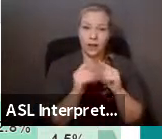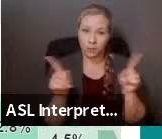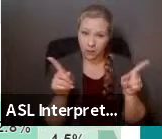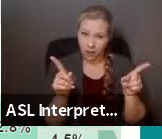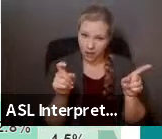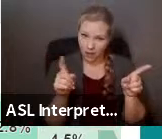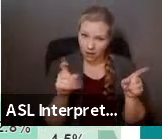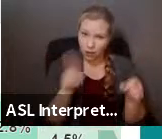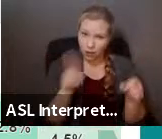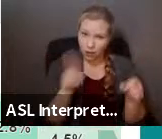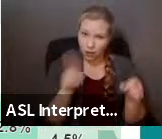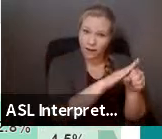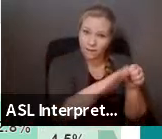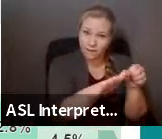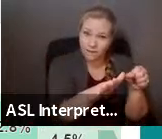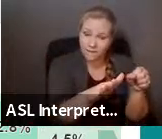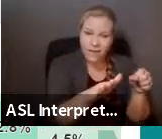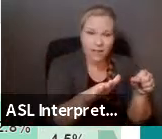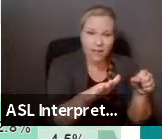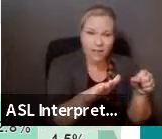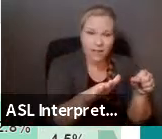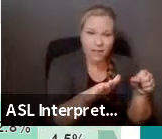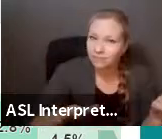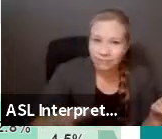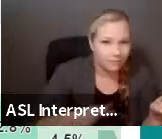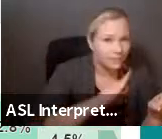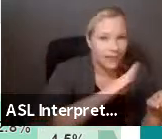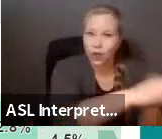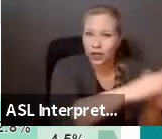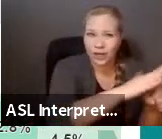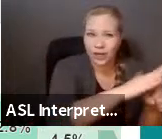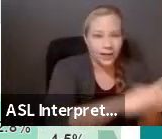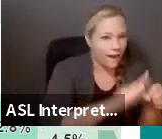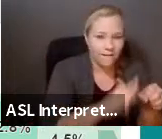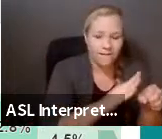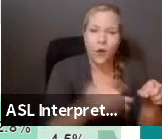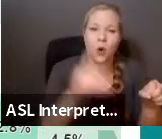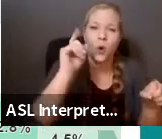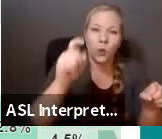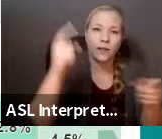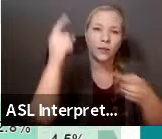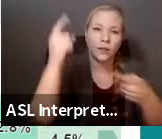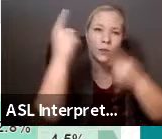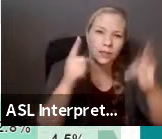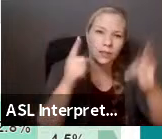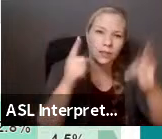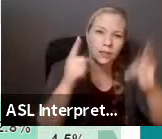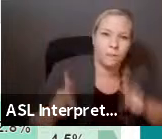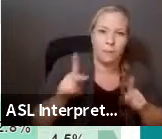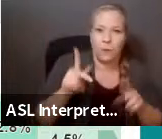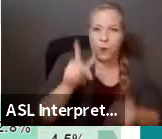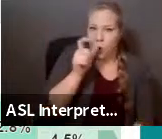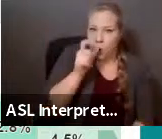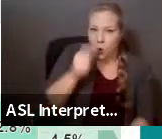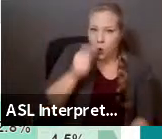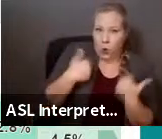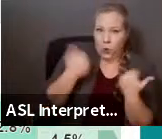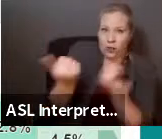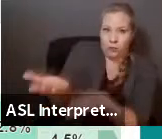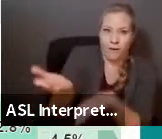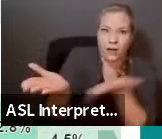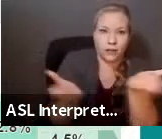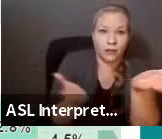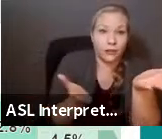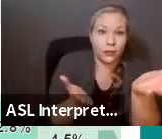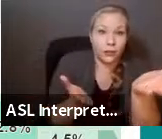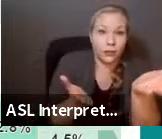We need to think more strategically about who we're serving. And so part of what we're looking at is